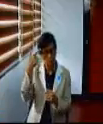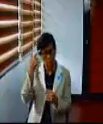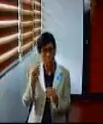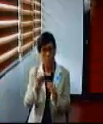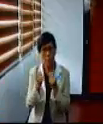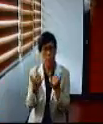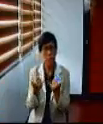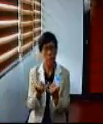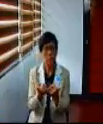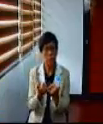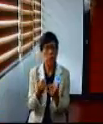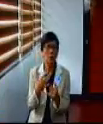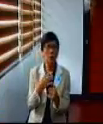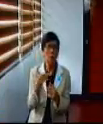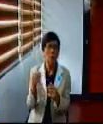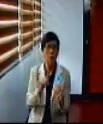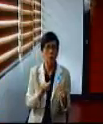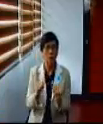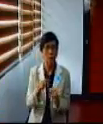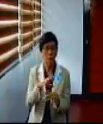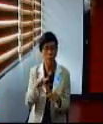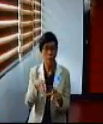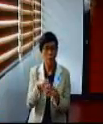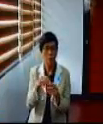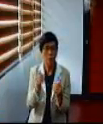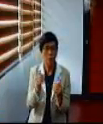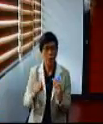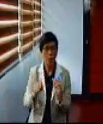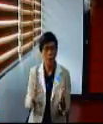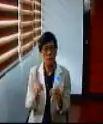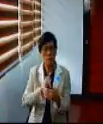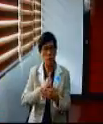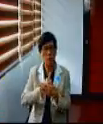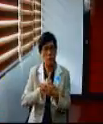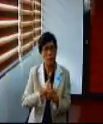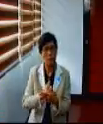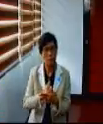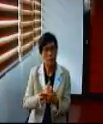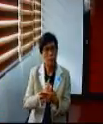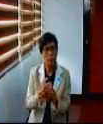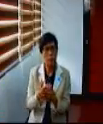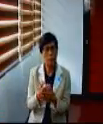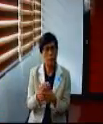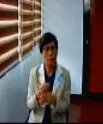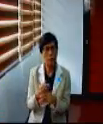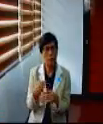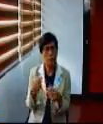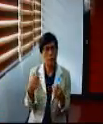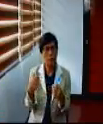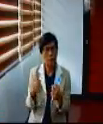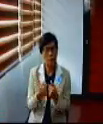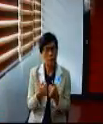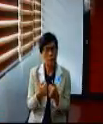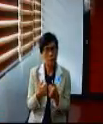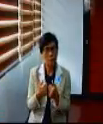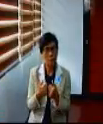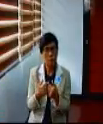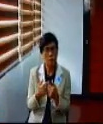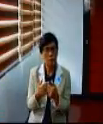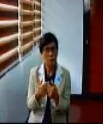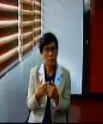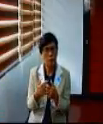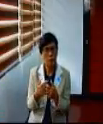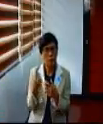agencies and private actors must avoid infringing on human rights. But we often think then that only the state has the duty